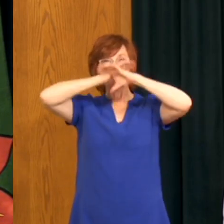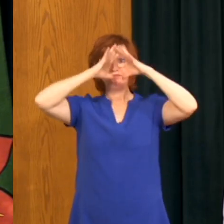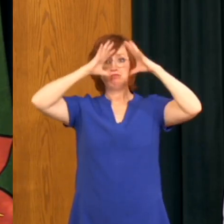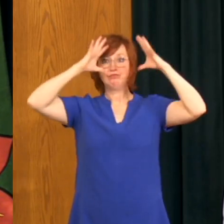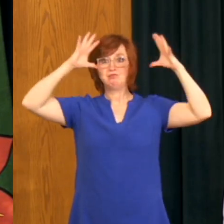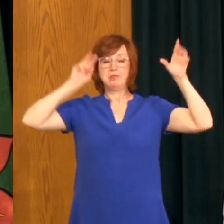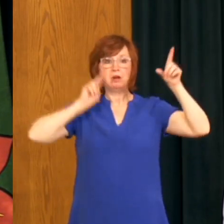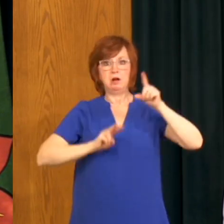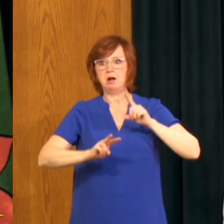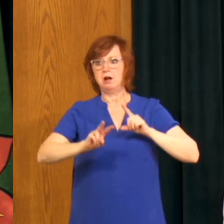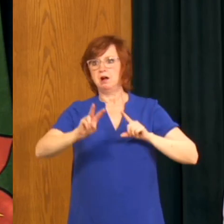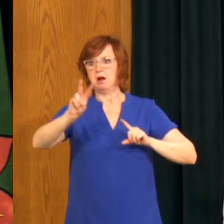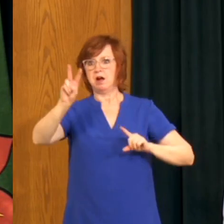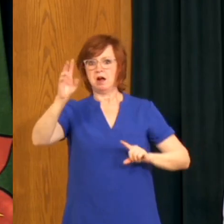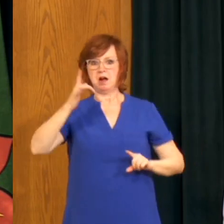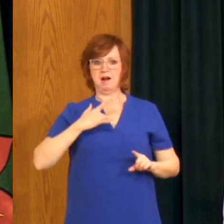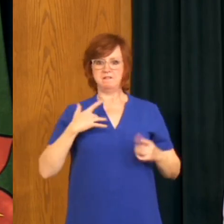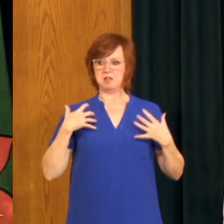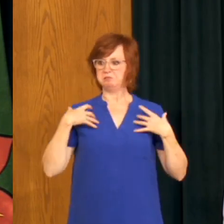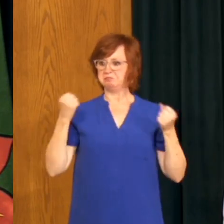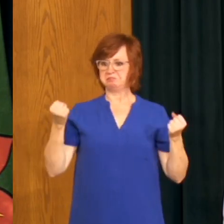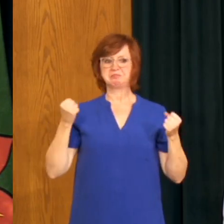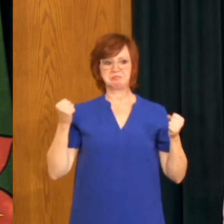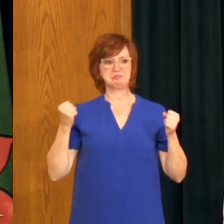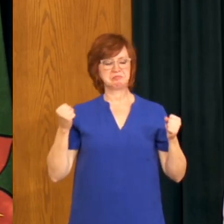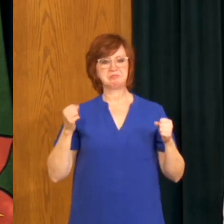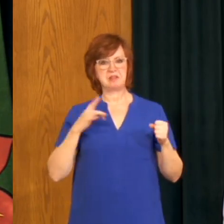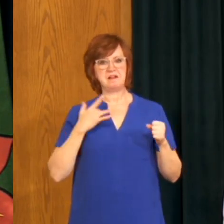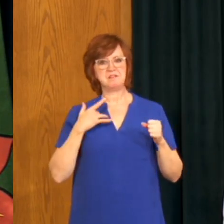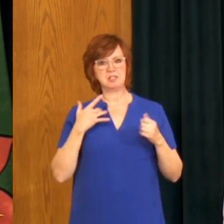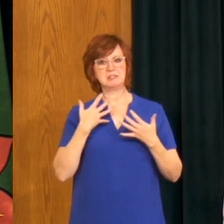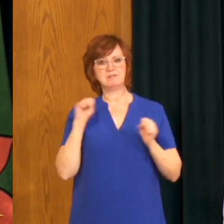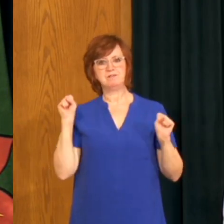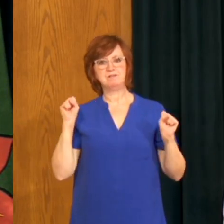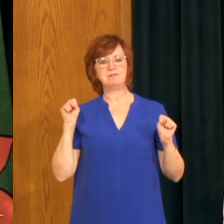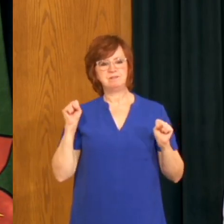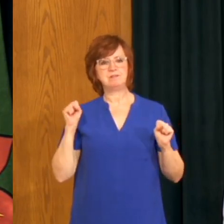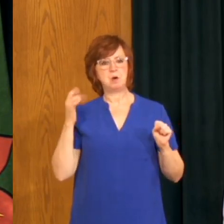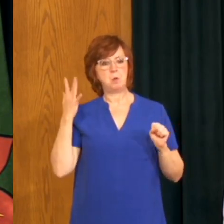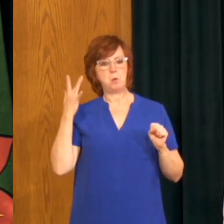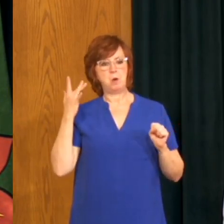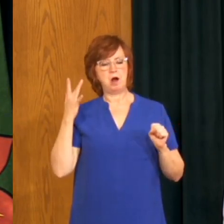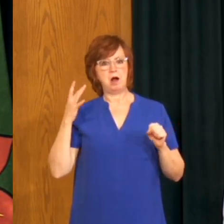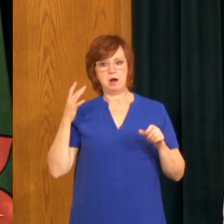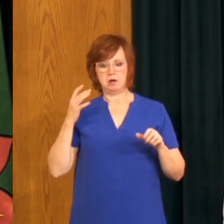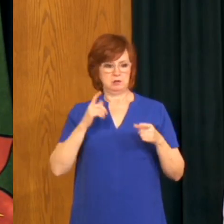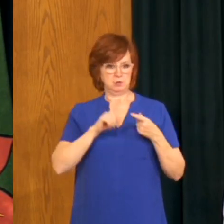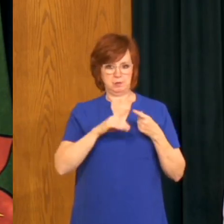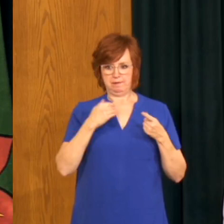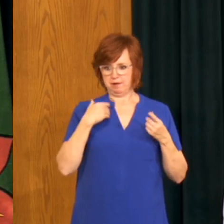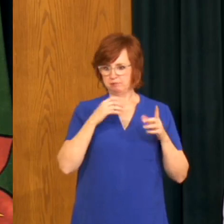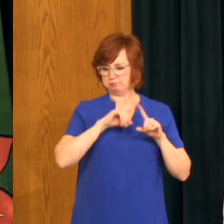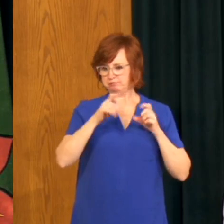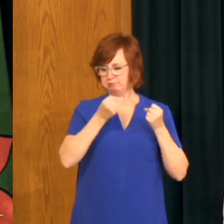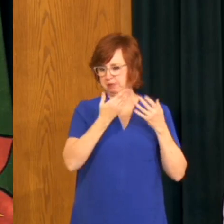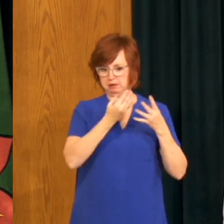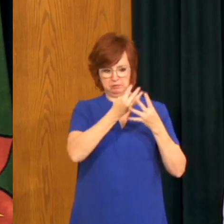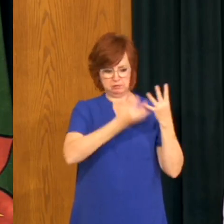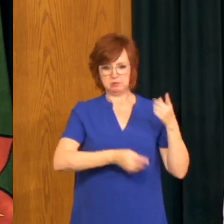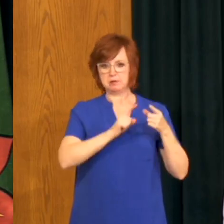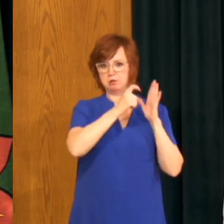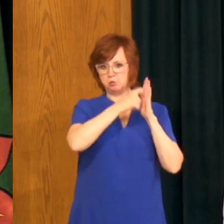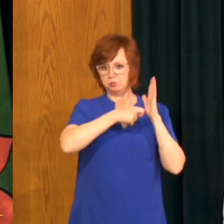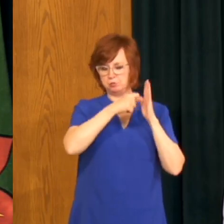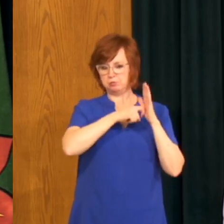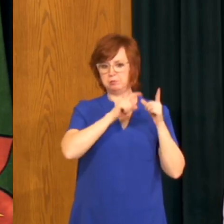world starts to recover, the products that we offer to the world, the mine products that we offer, the uranium fuel that we offer for